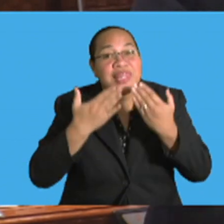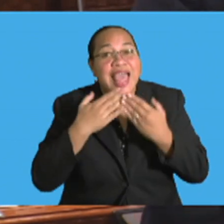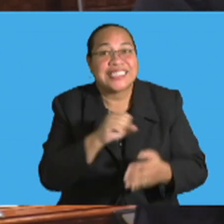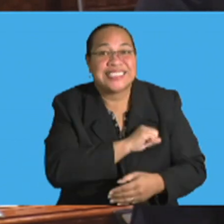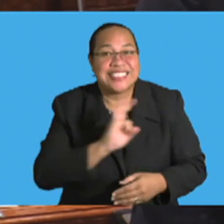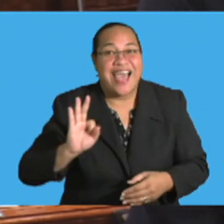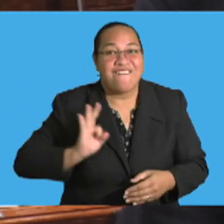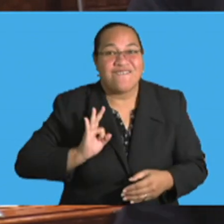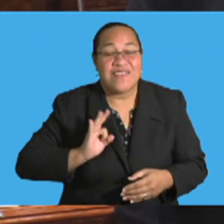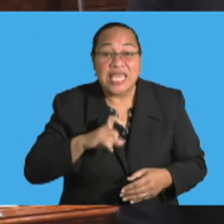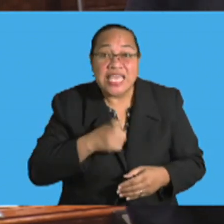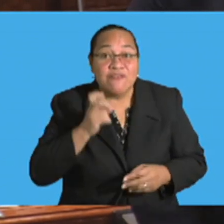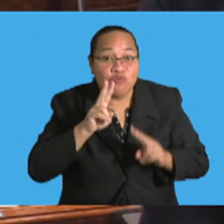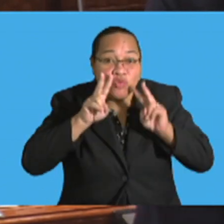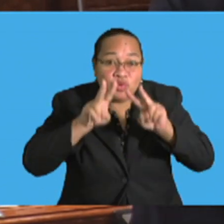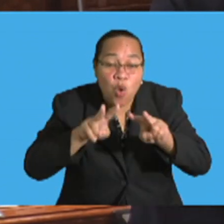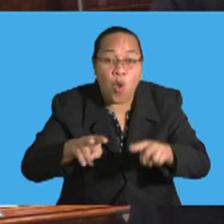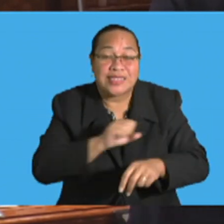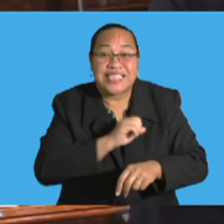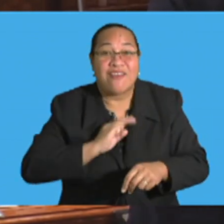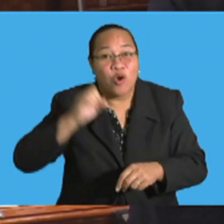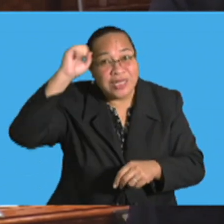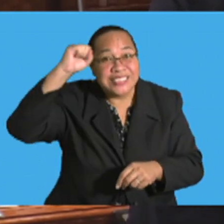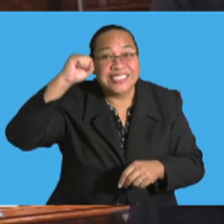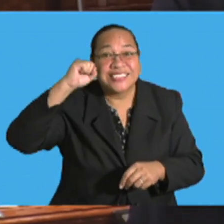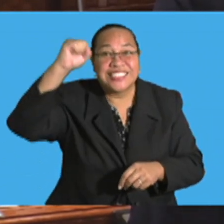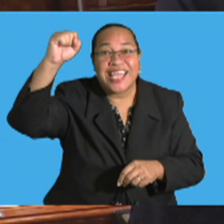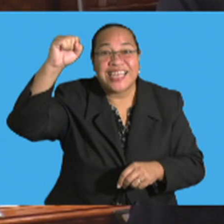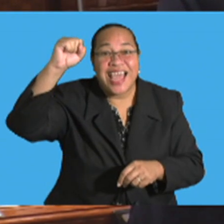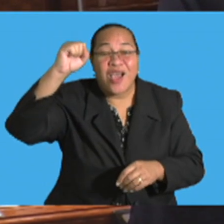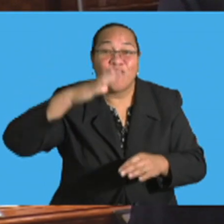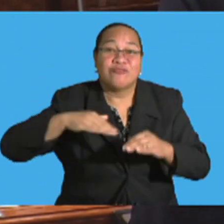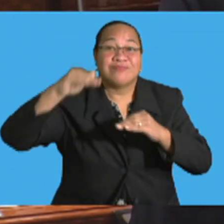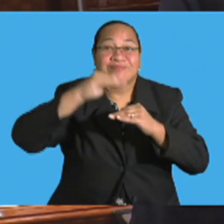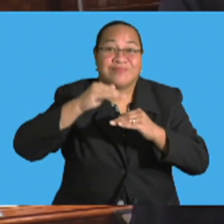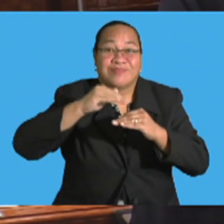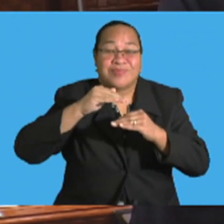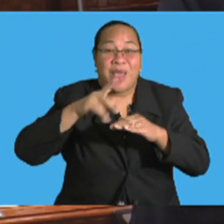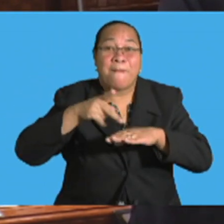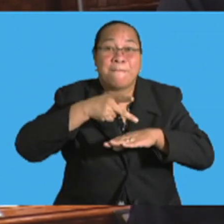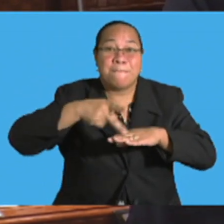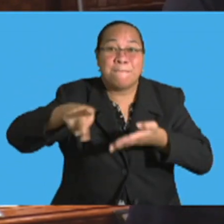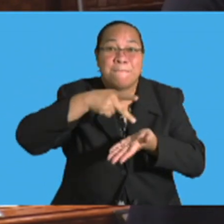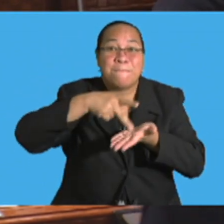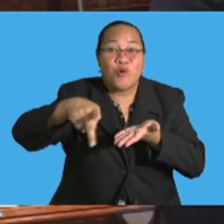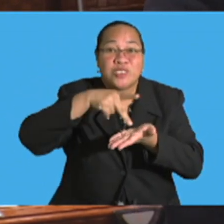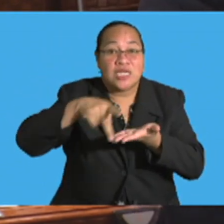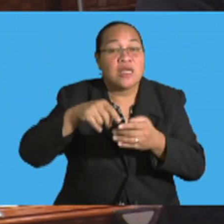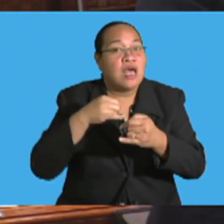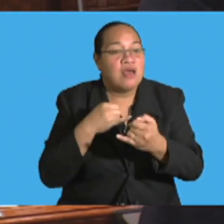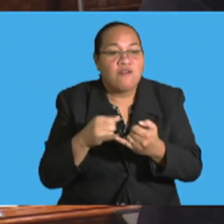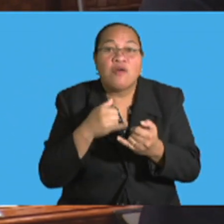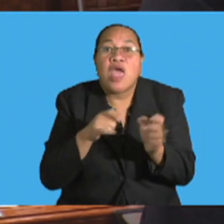staff. And if you look at the staff and the senior who are holding relatively senior management positions, they're generally very young